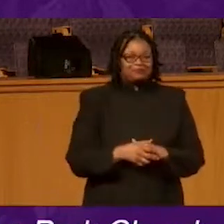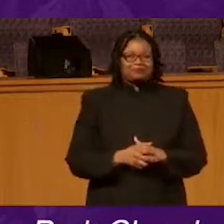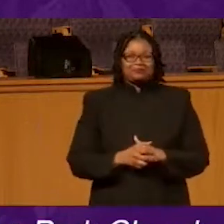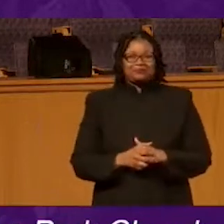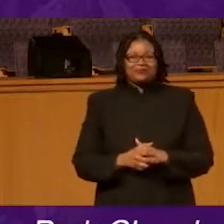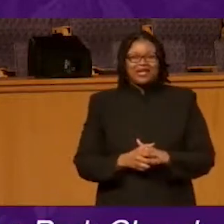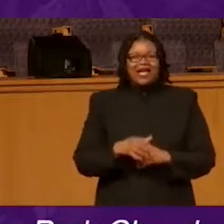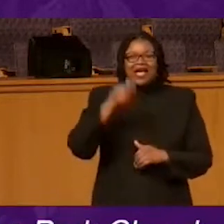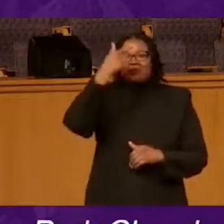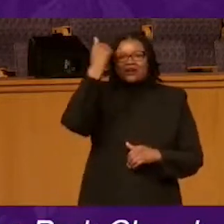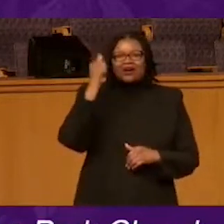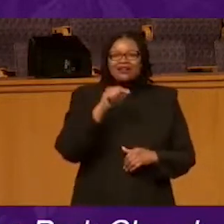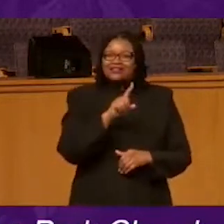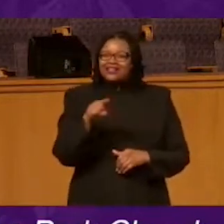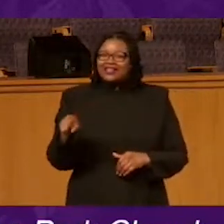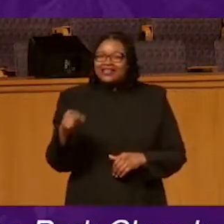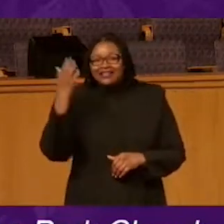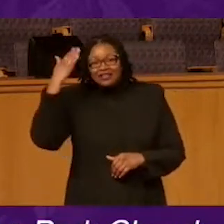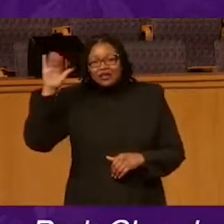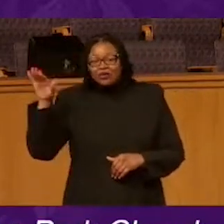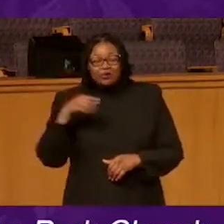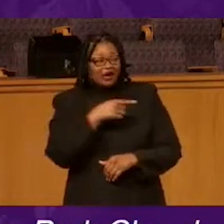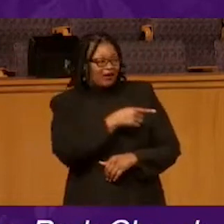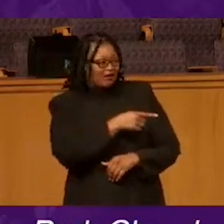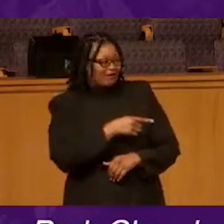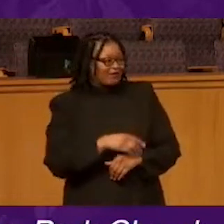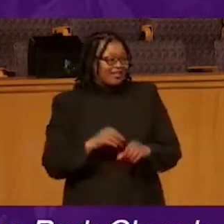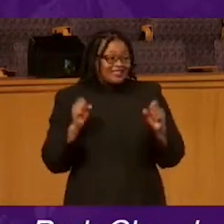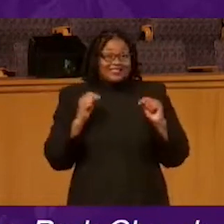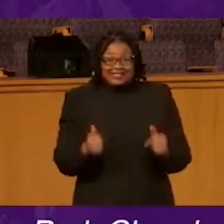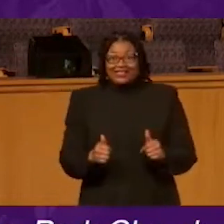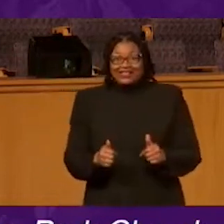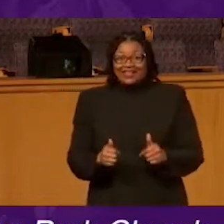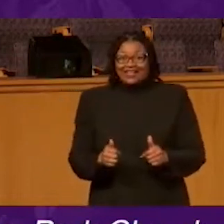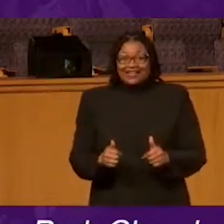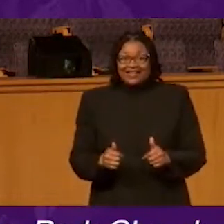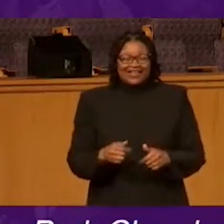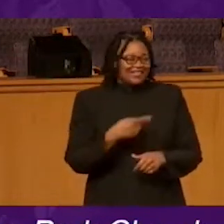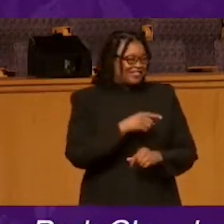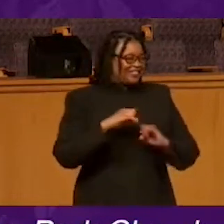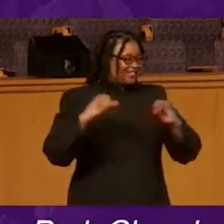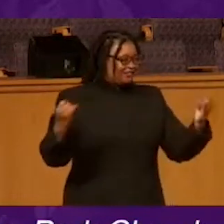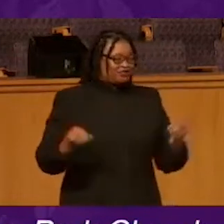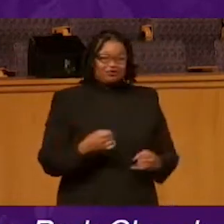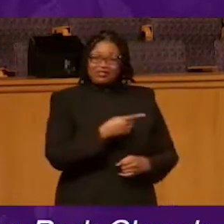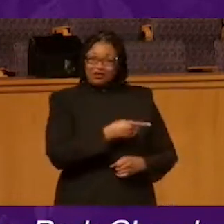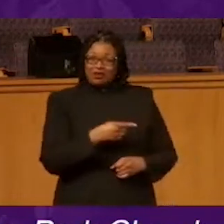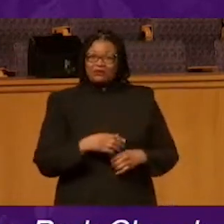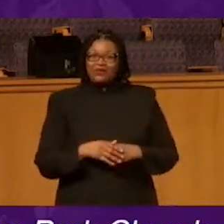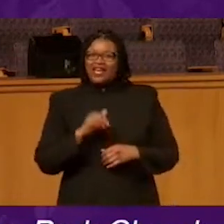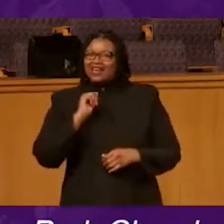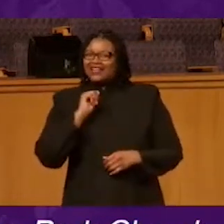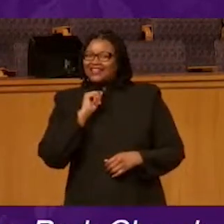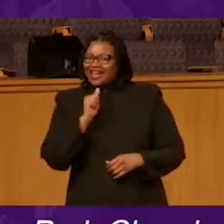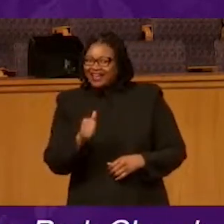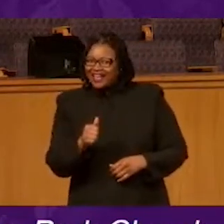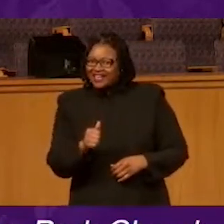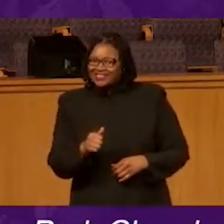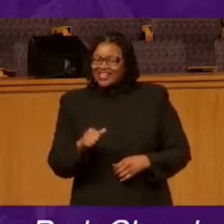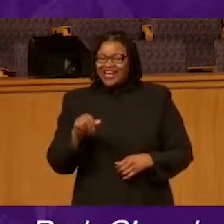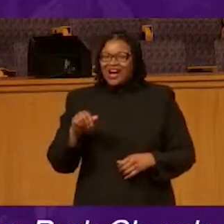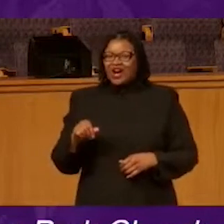And because they didn't know her, and all of a sudden, I'm introducing her not as girlfriend, but as